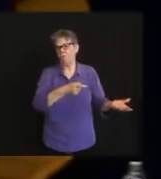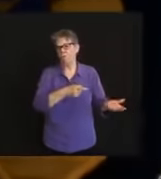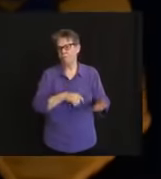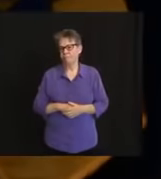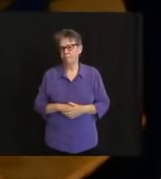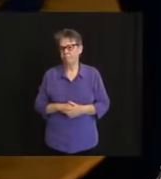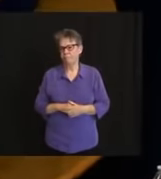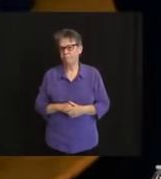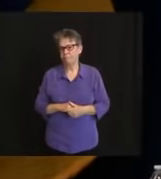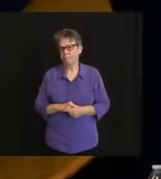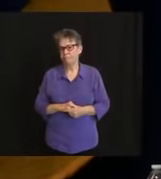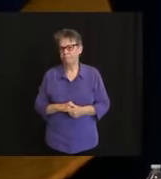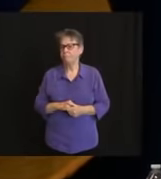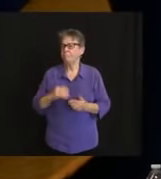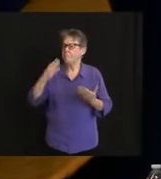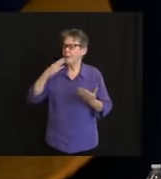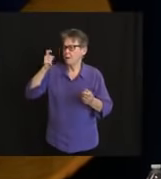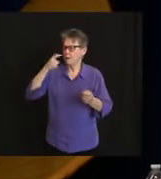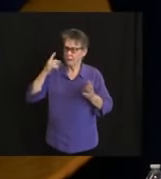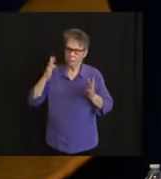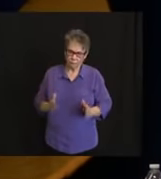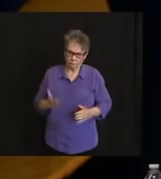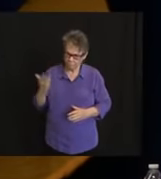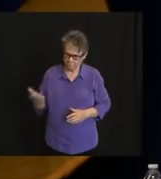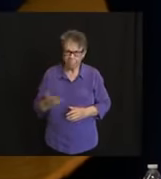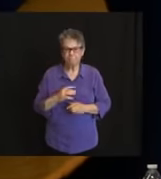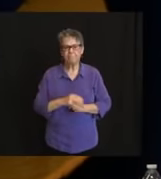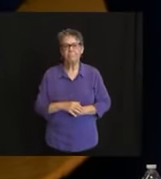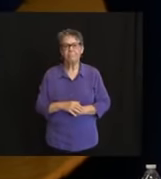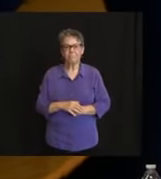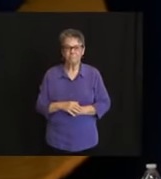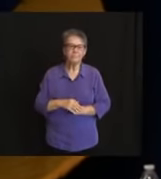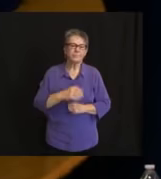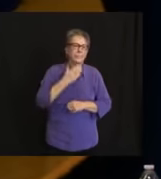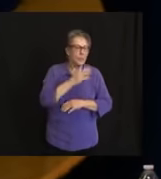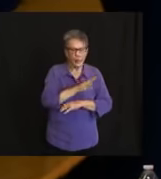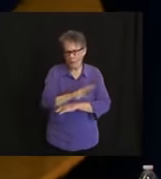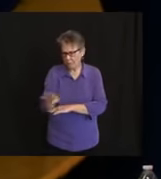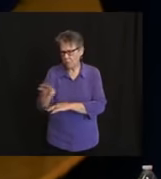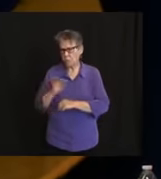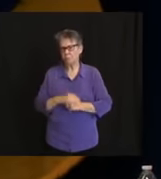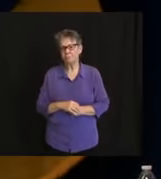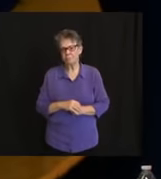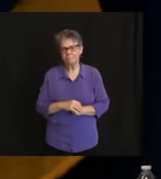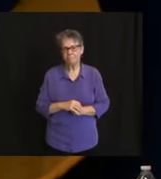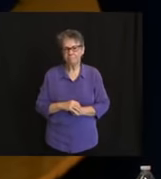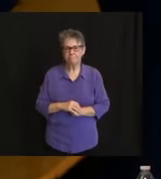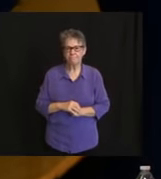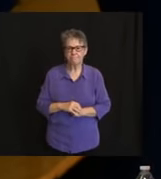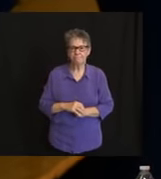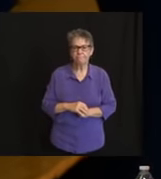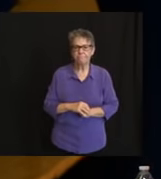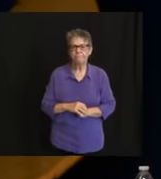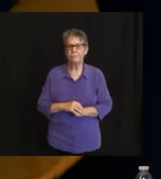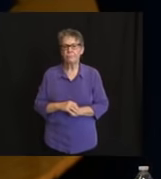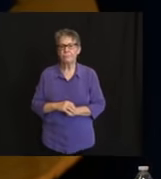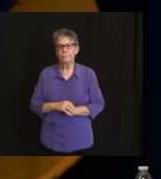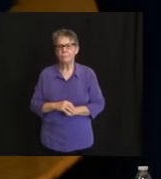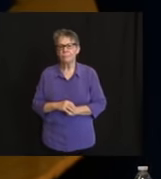Good afternoon. As the Governor shared, today we visited two additional alternative care sites, East Orange